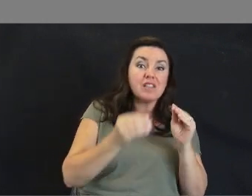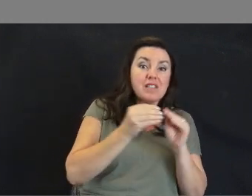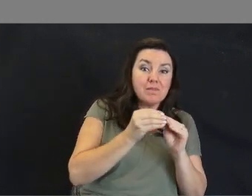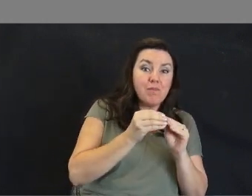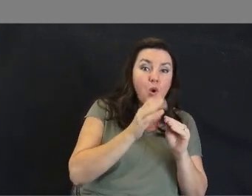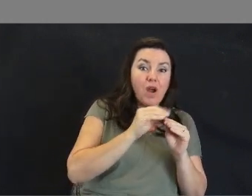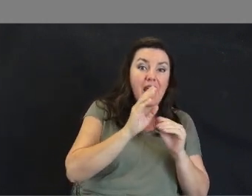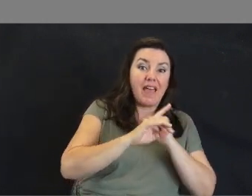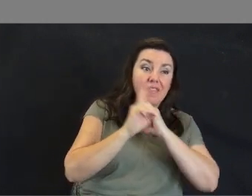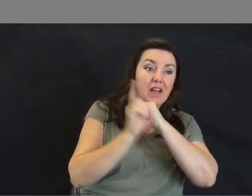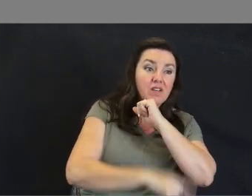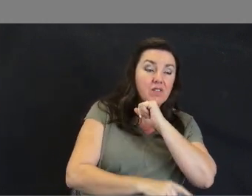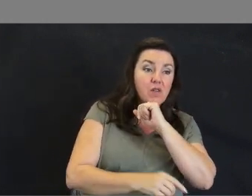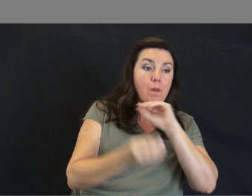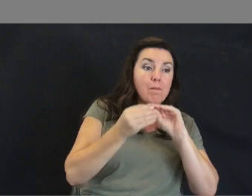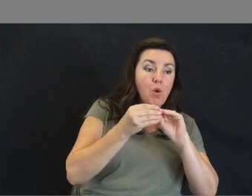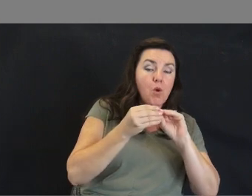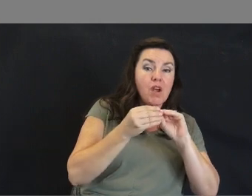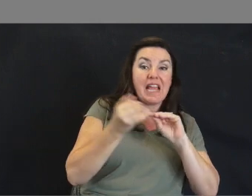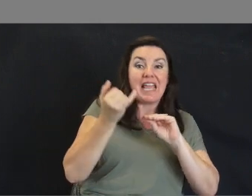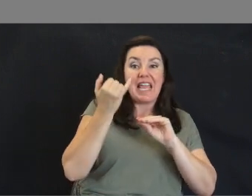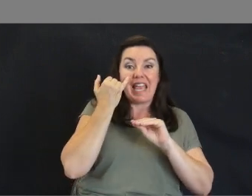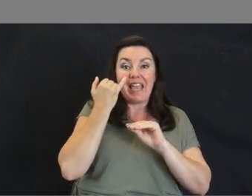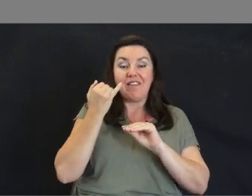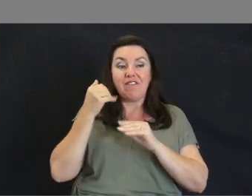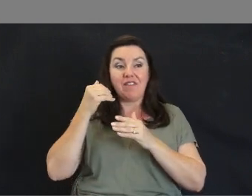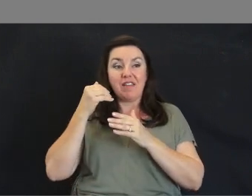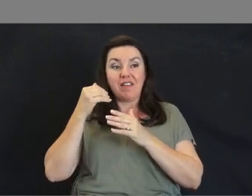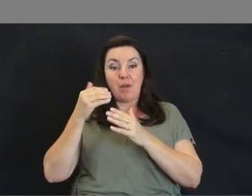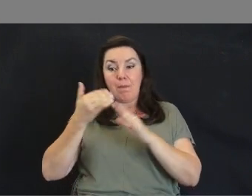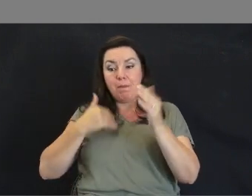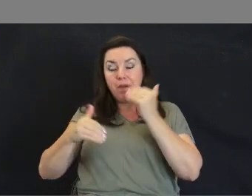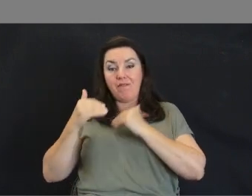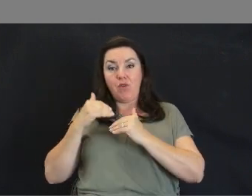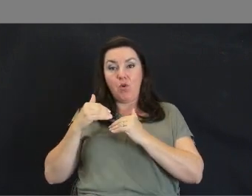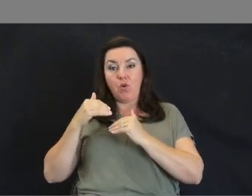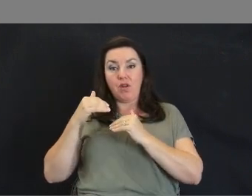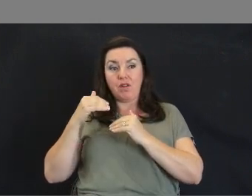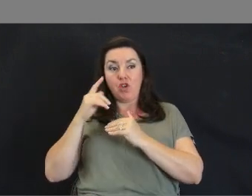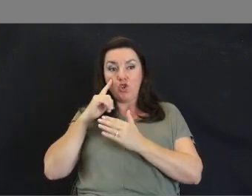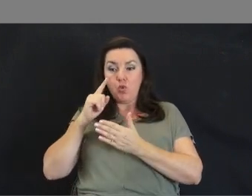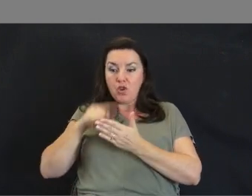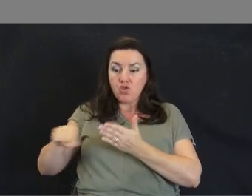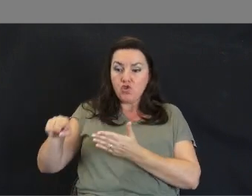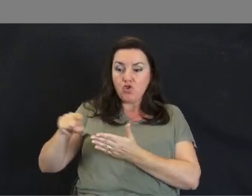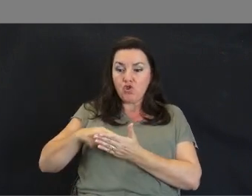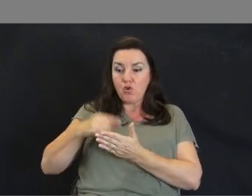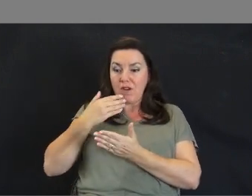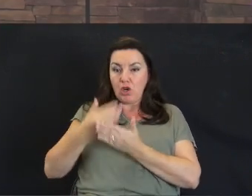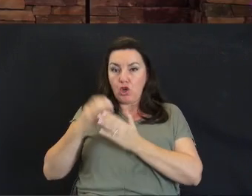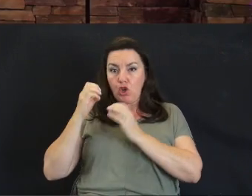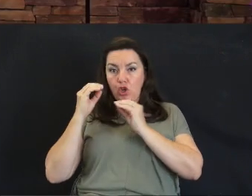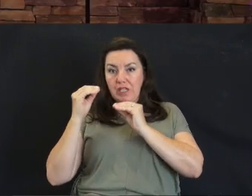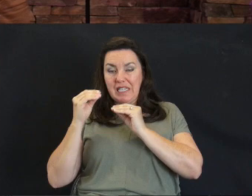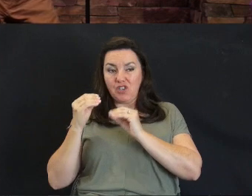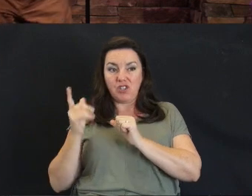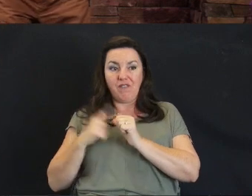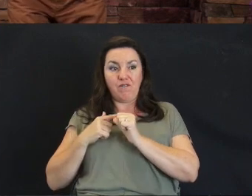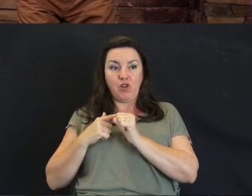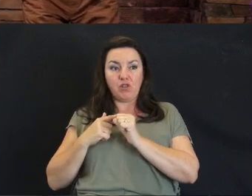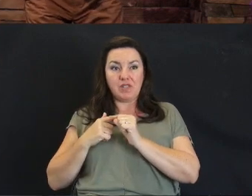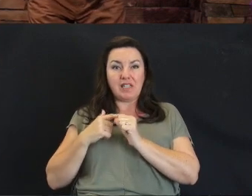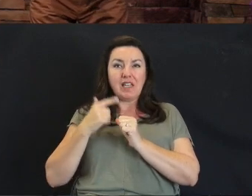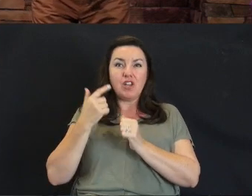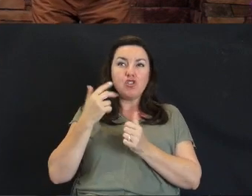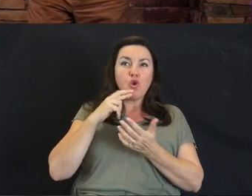consequences Than it would have done In their correction By a good education In other words He's saying If we